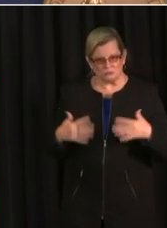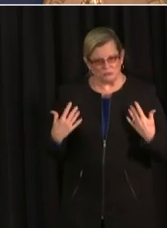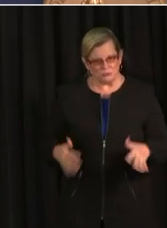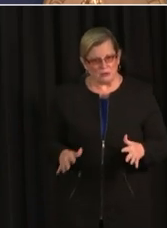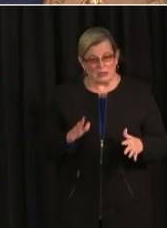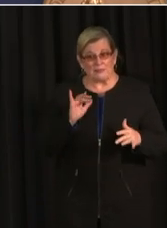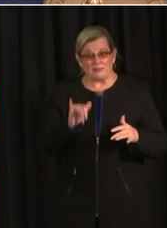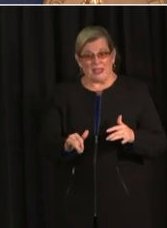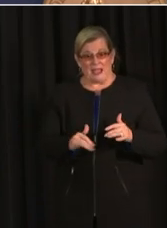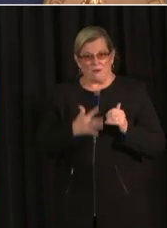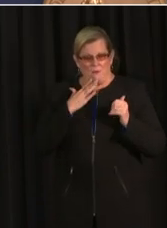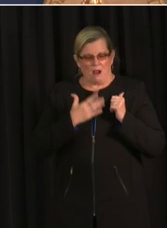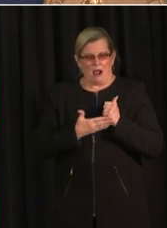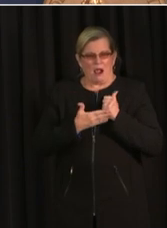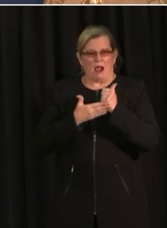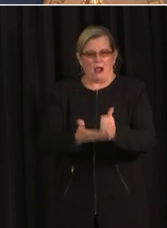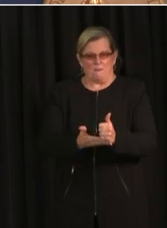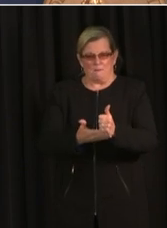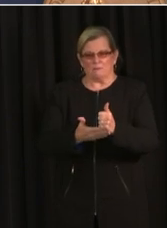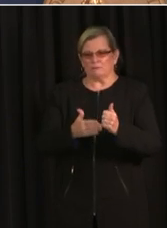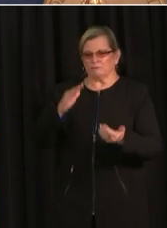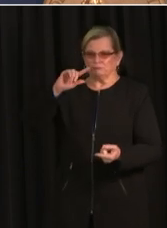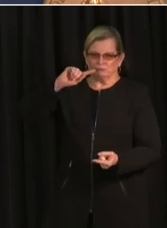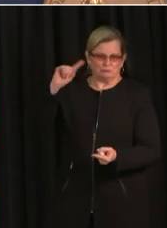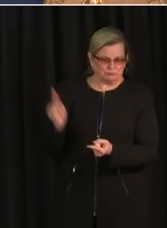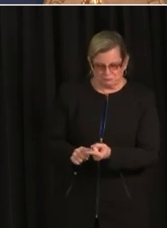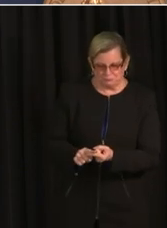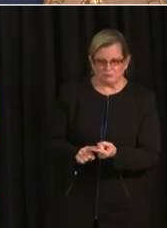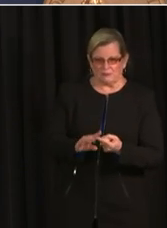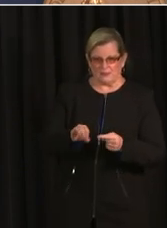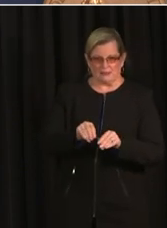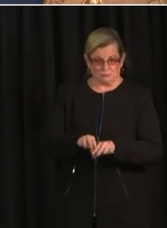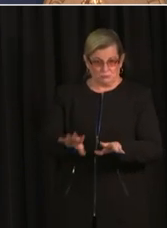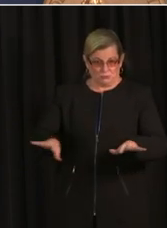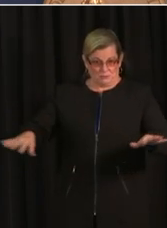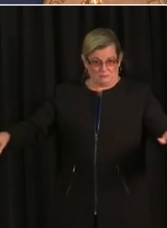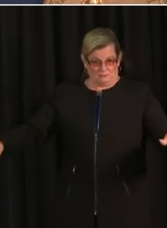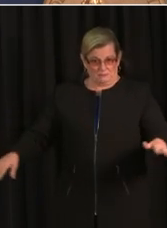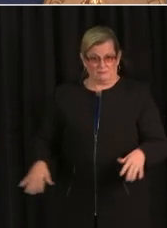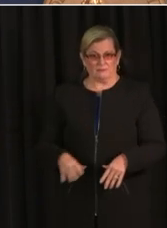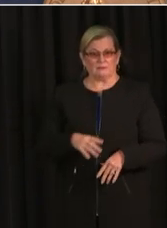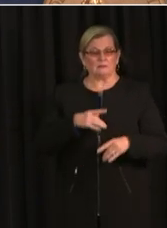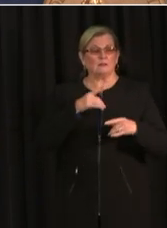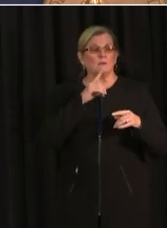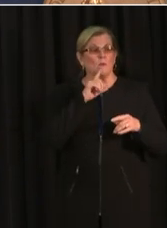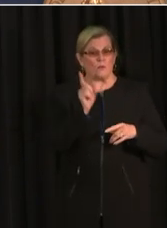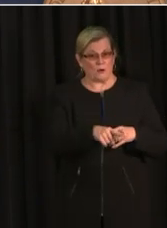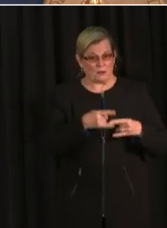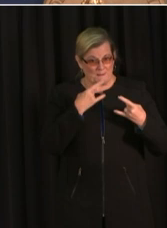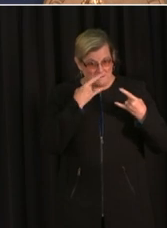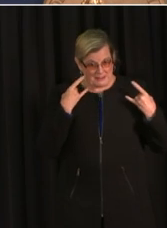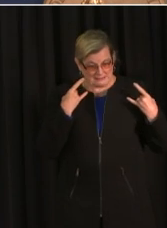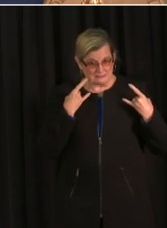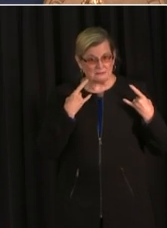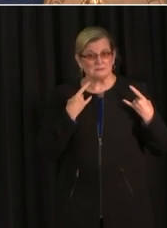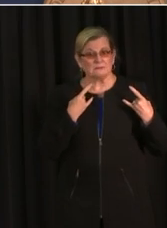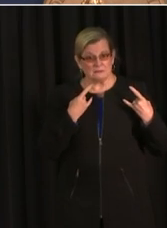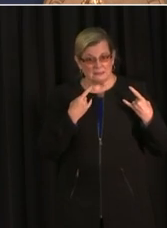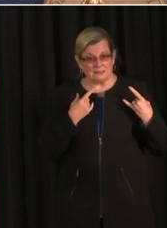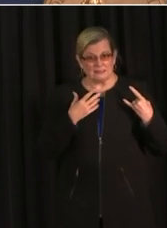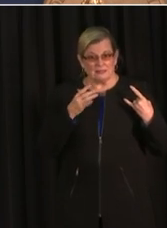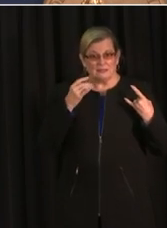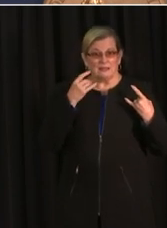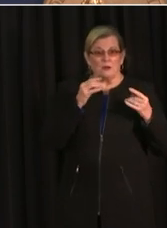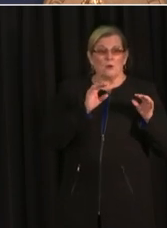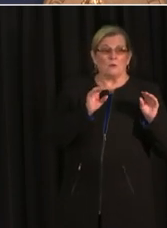us as a community stop the spread of the virus. I issued a an additional